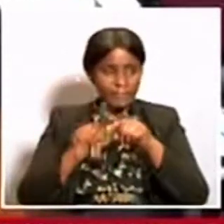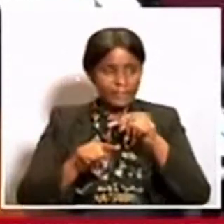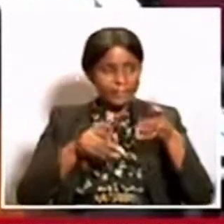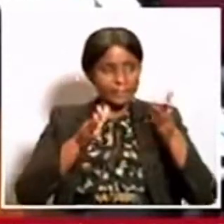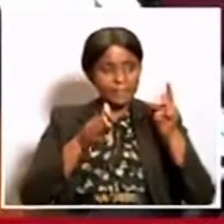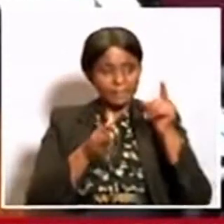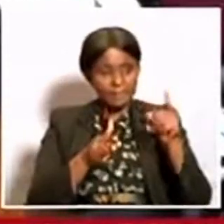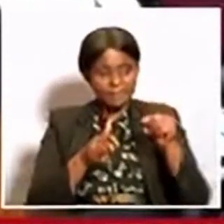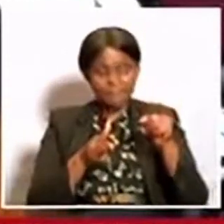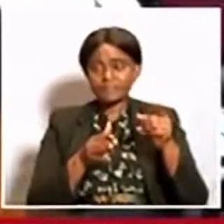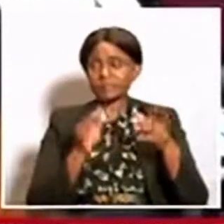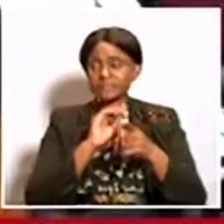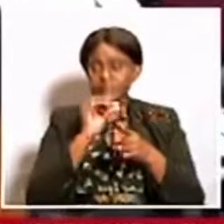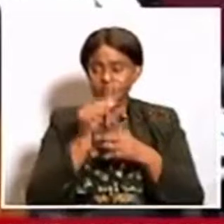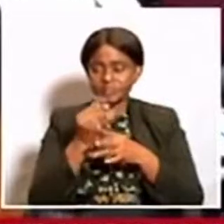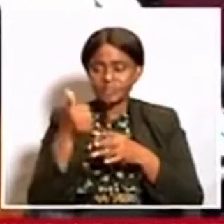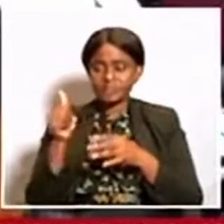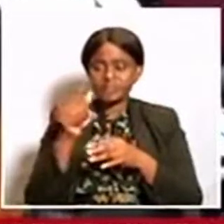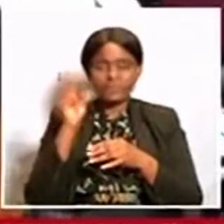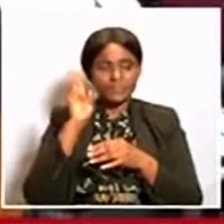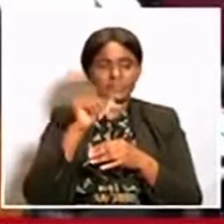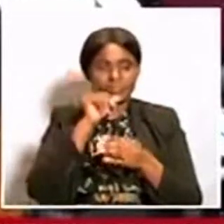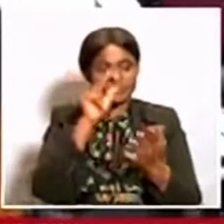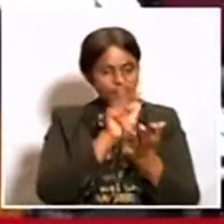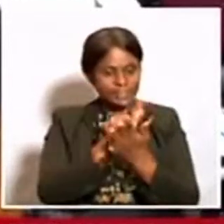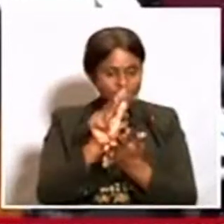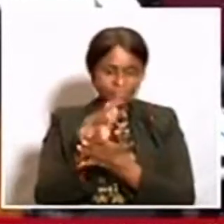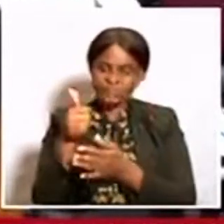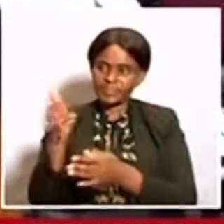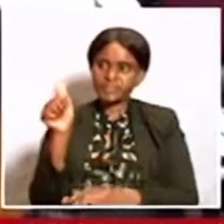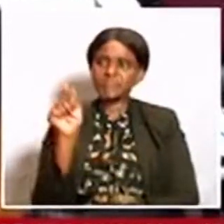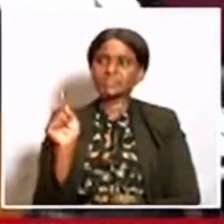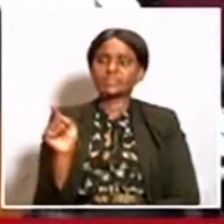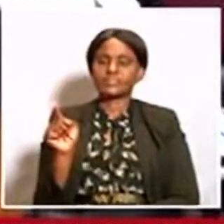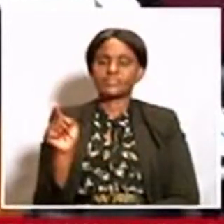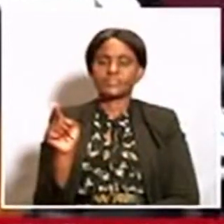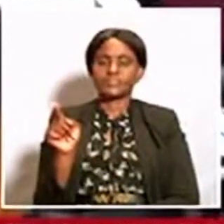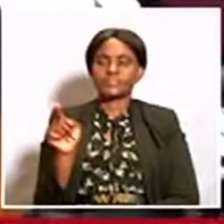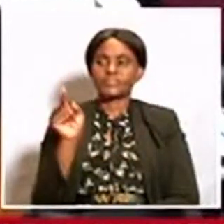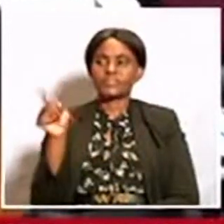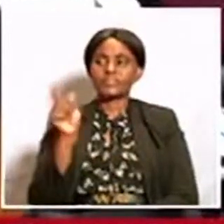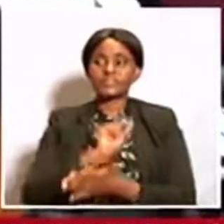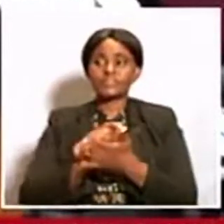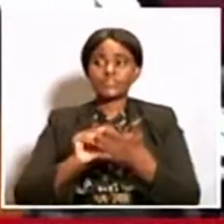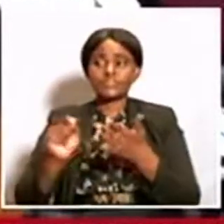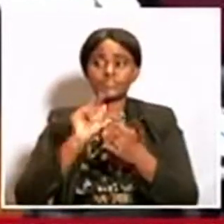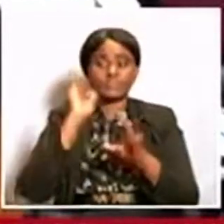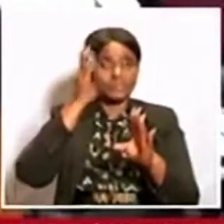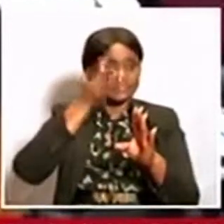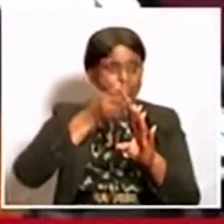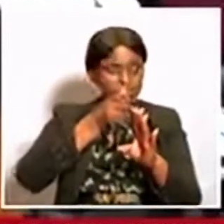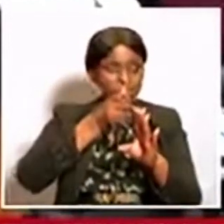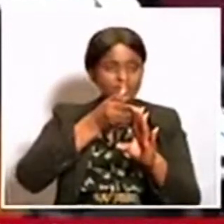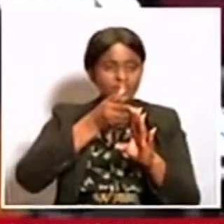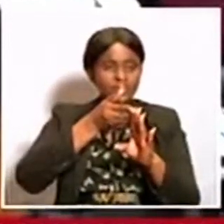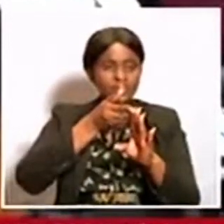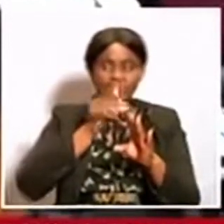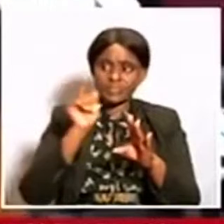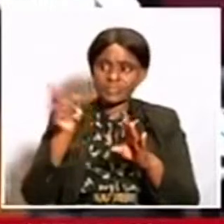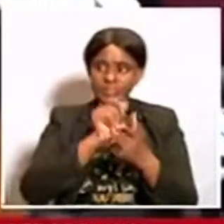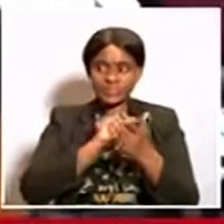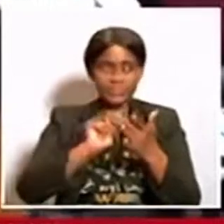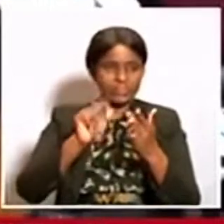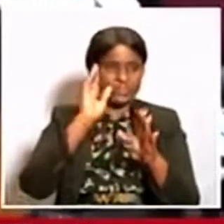allow that or you will not approve that yourself, Yes, you sir. wrote to them. Did you write to